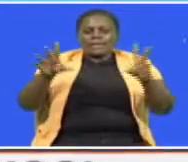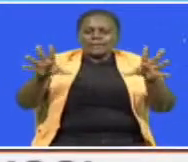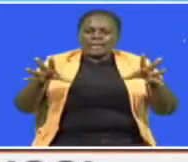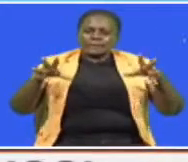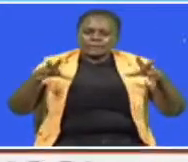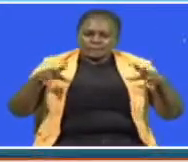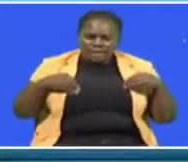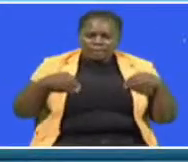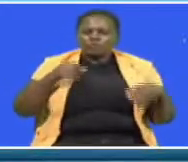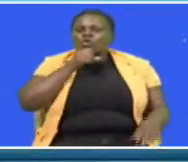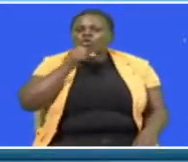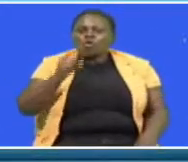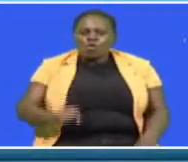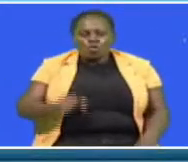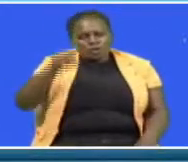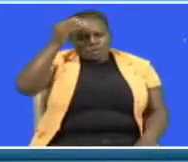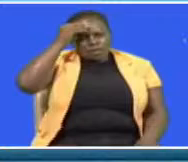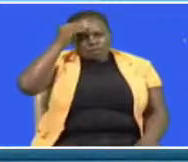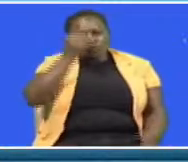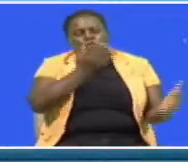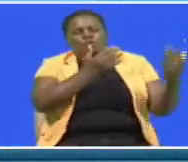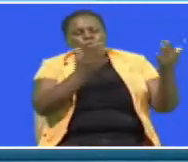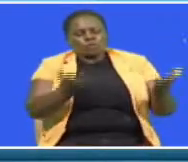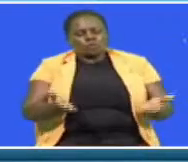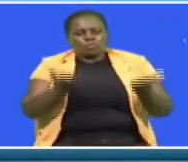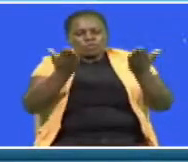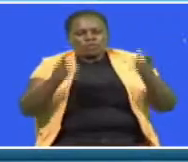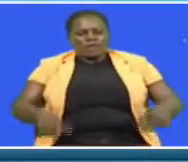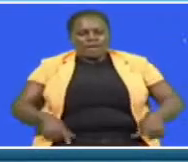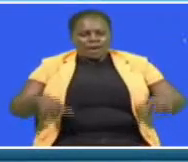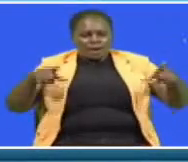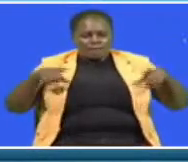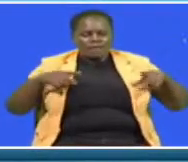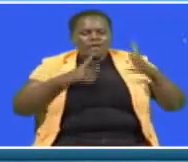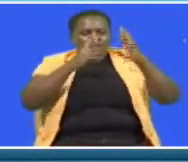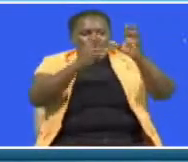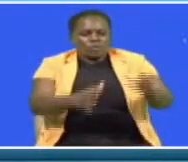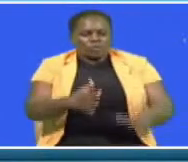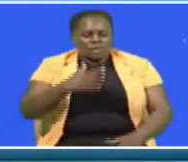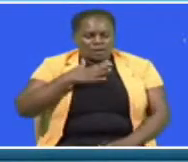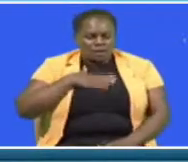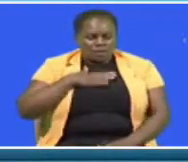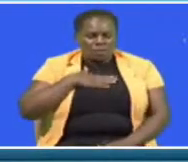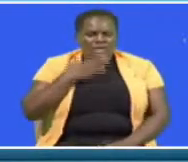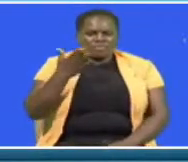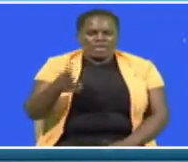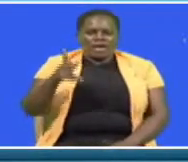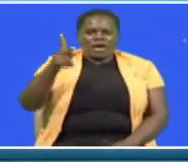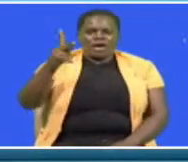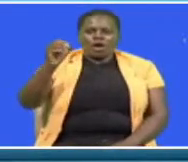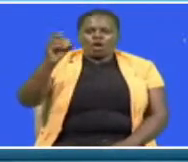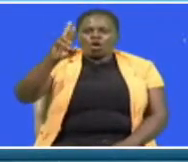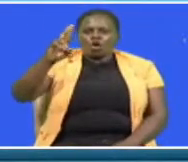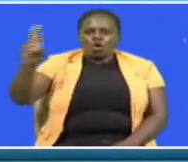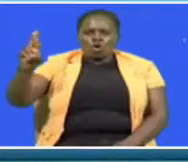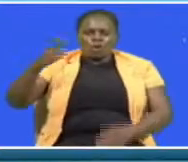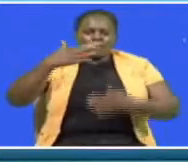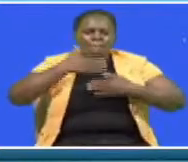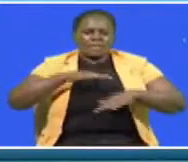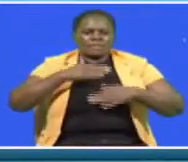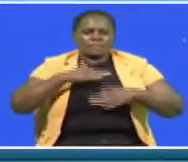embracing adult education in the hope of improving their lives. Beldin Waliola was in Kor Marsabit for this